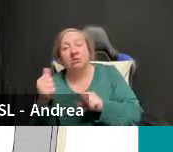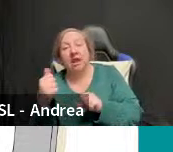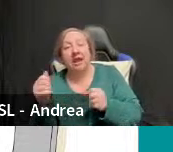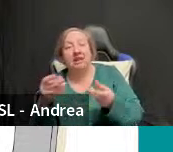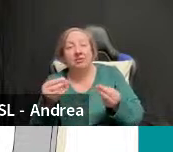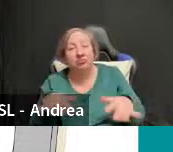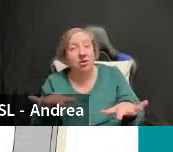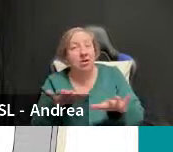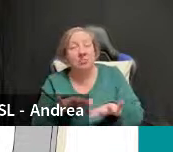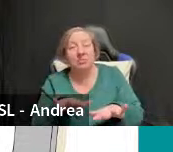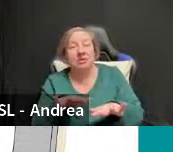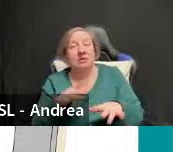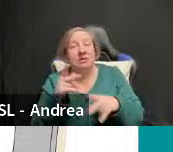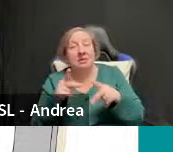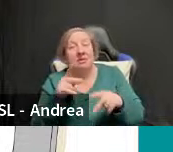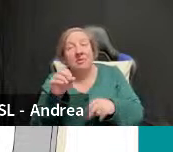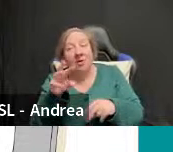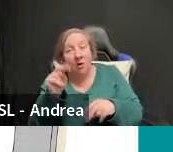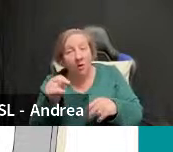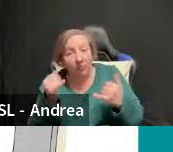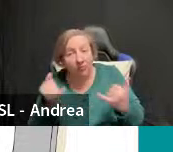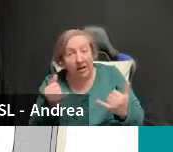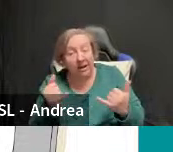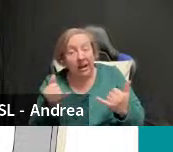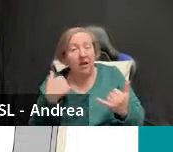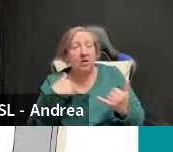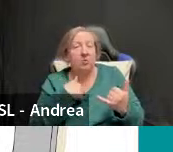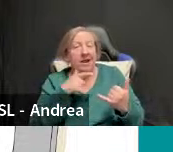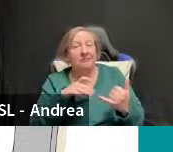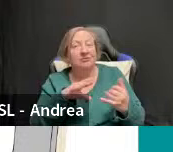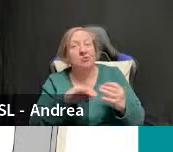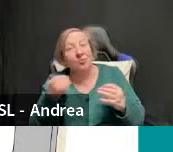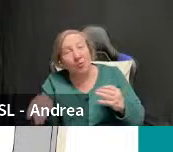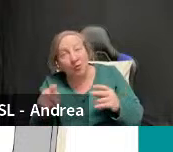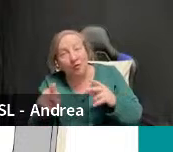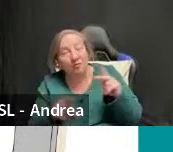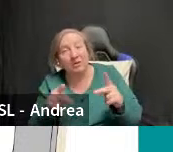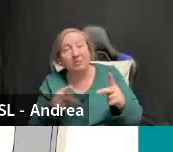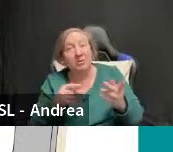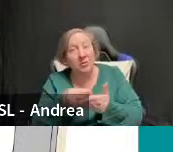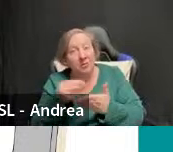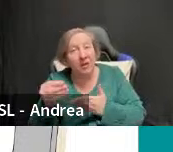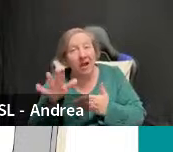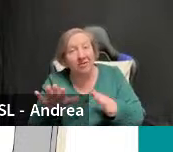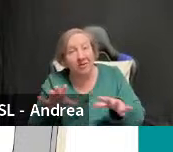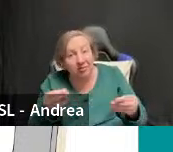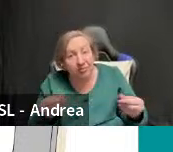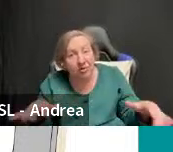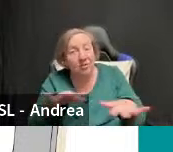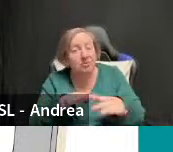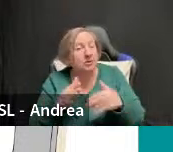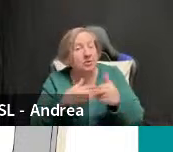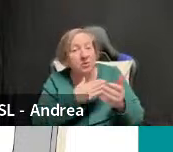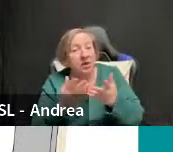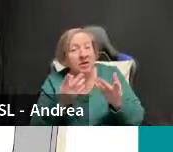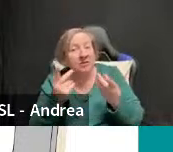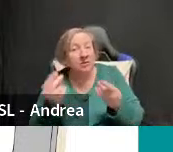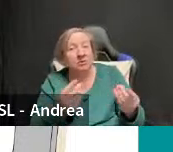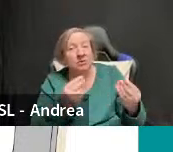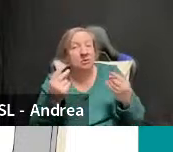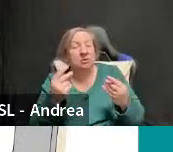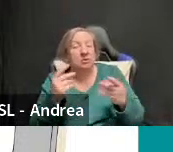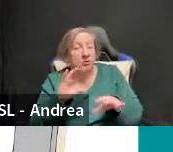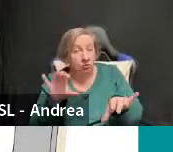by folks now? Are we going to, have to move people or buy their properties or whatever we do to have